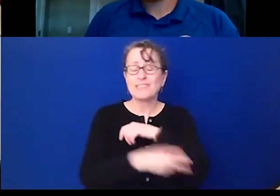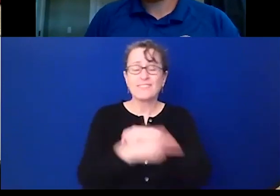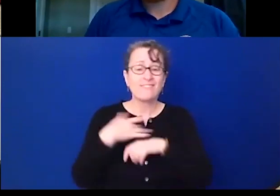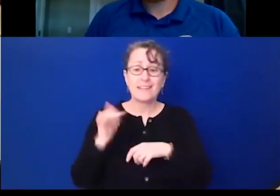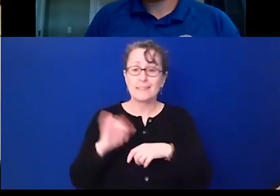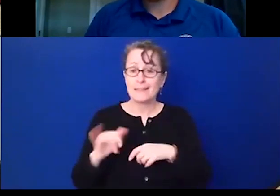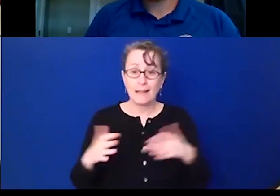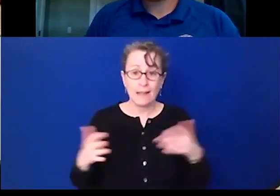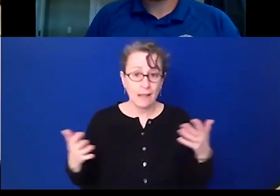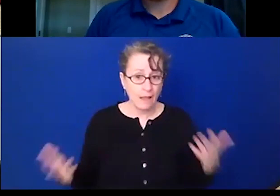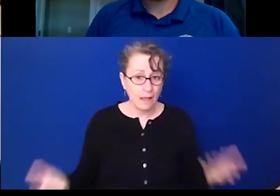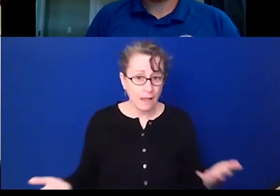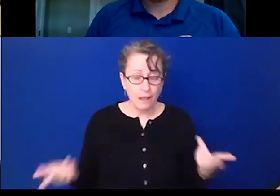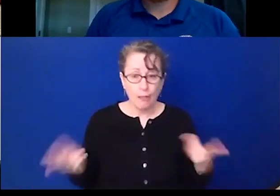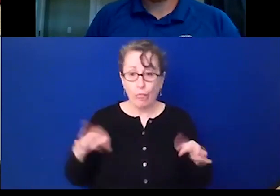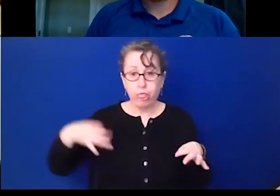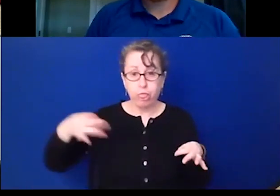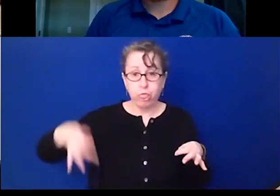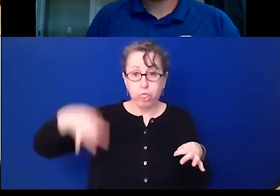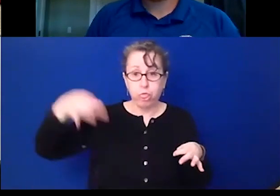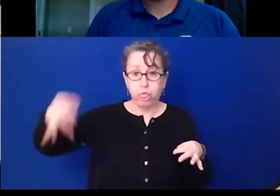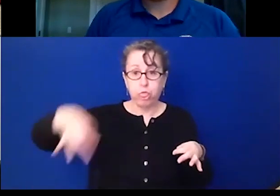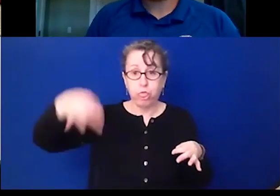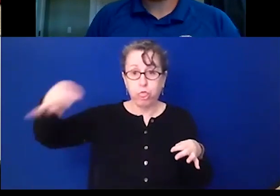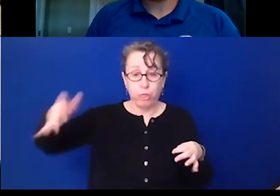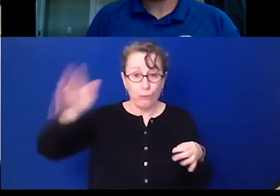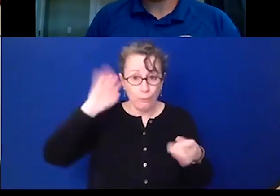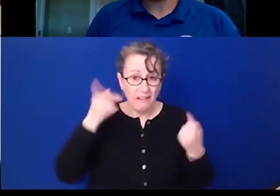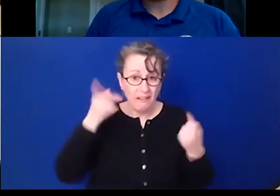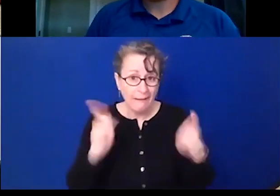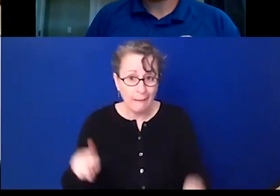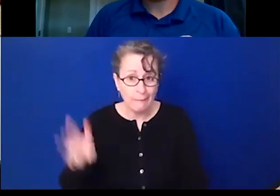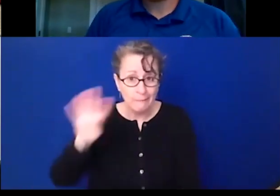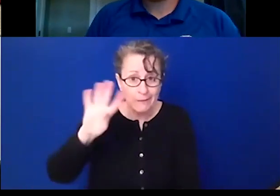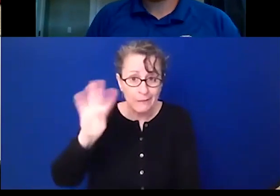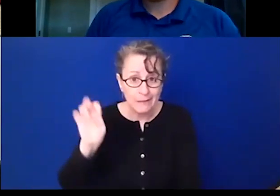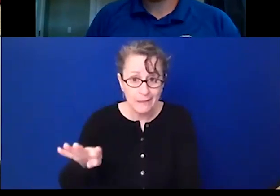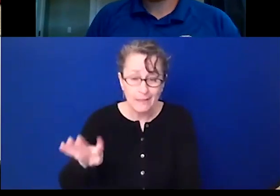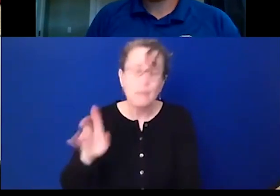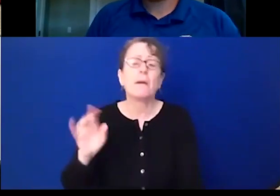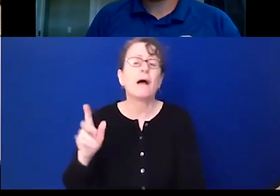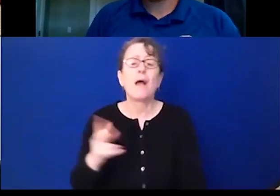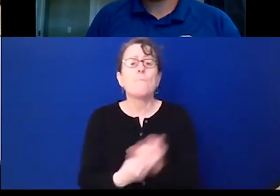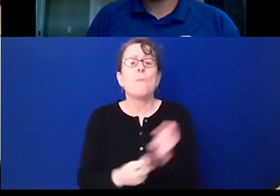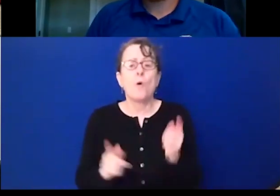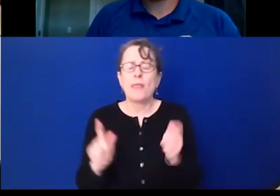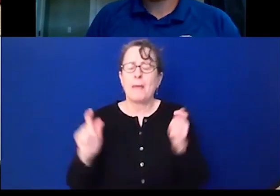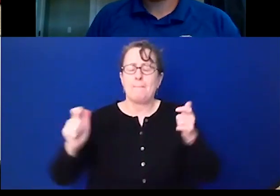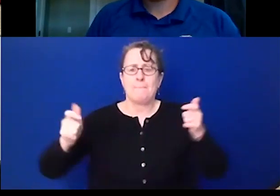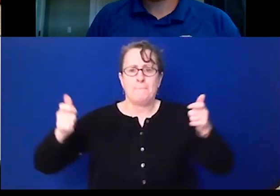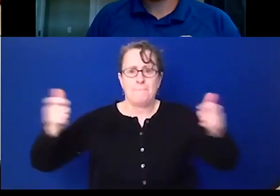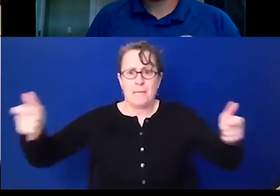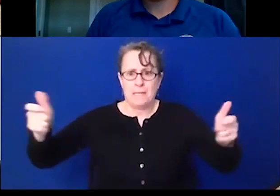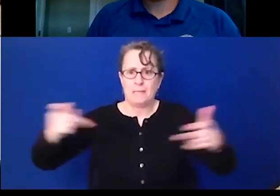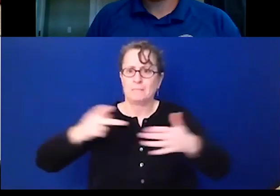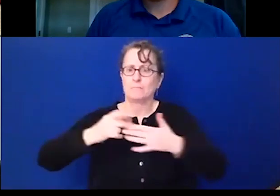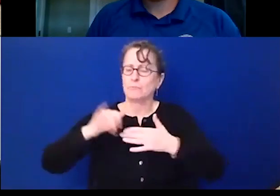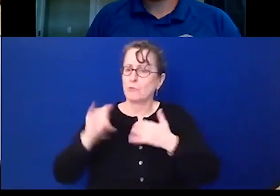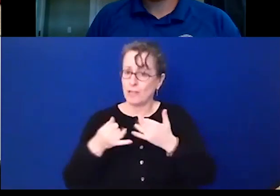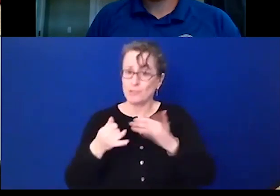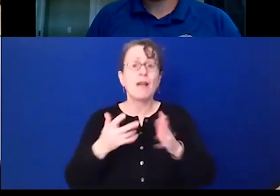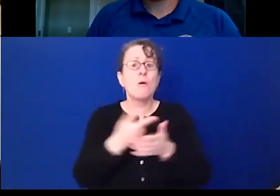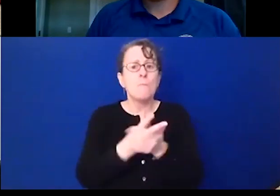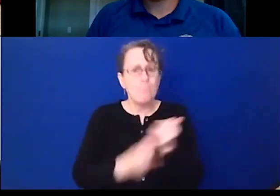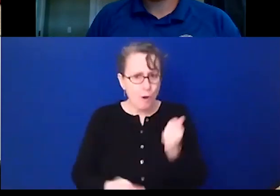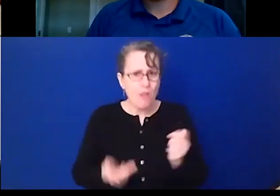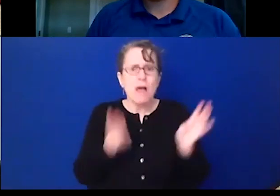constructed. We're just always going to be talking about it. But that's because of the scale of it. There's actually a lot of very active work being done around it in preparation